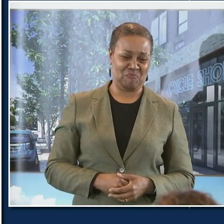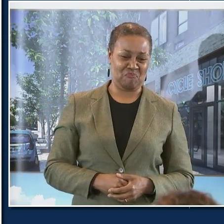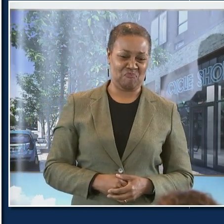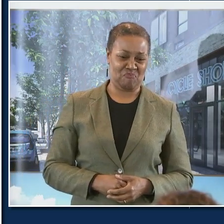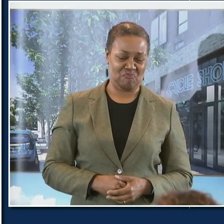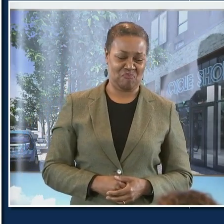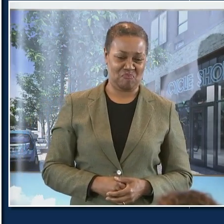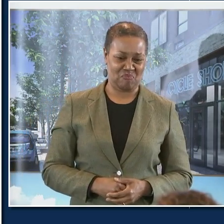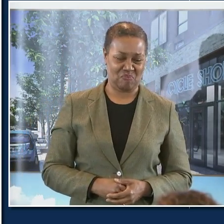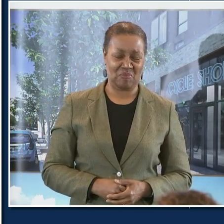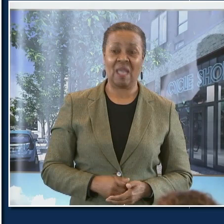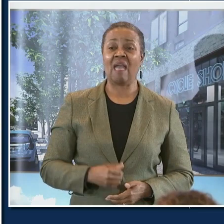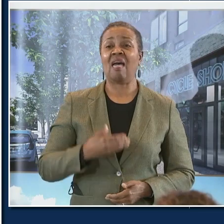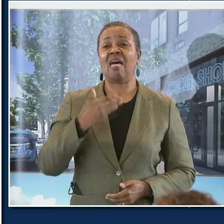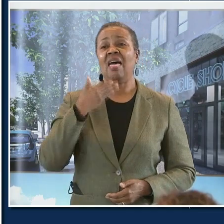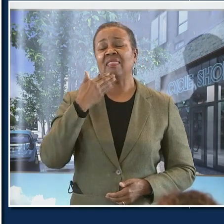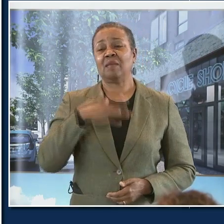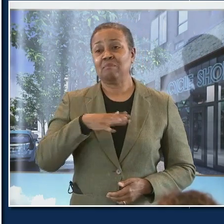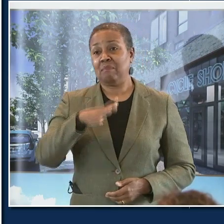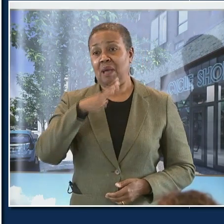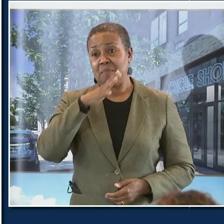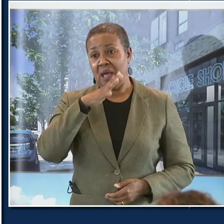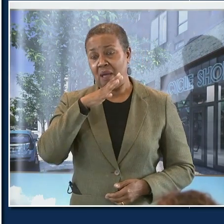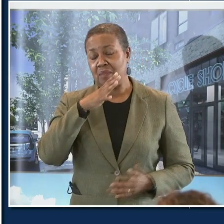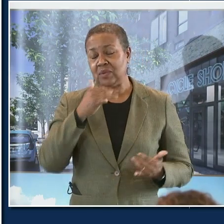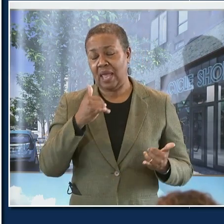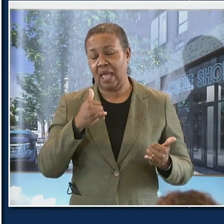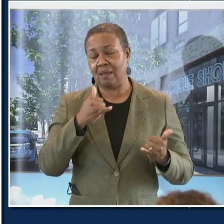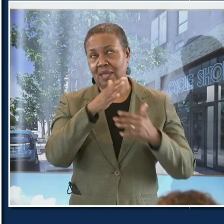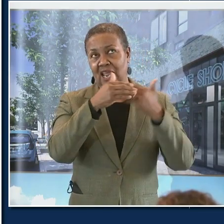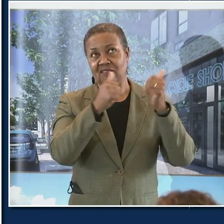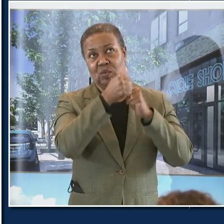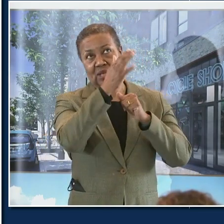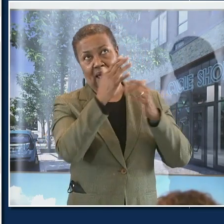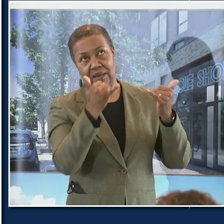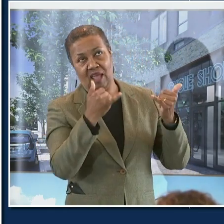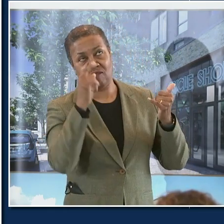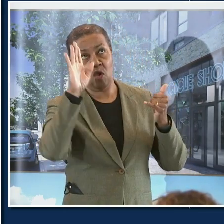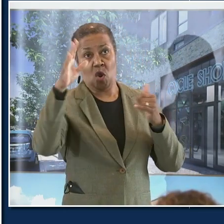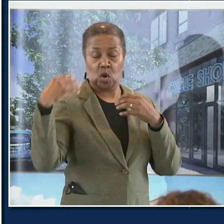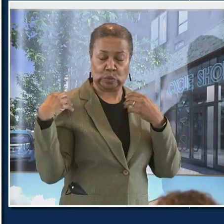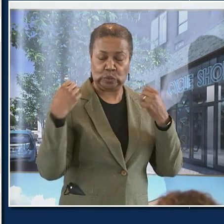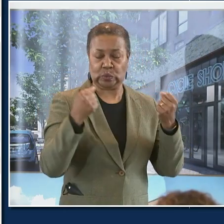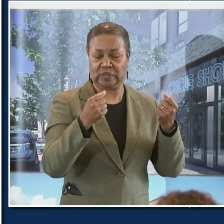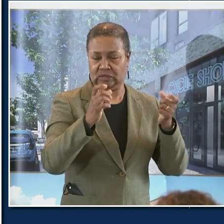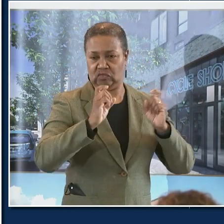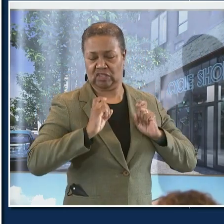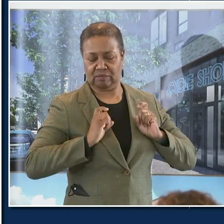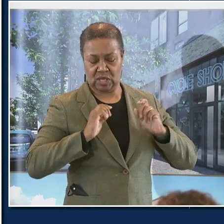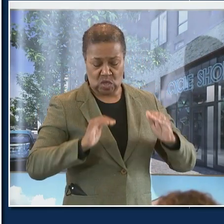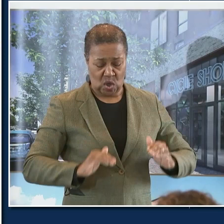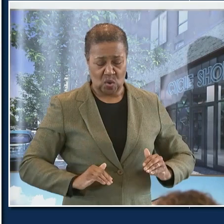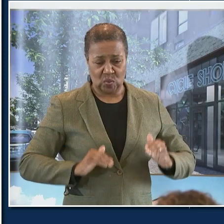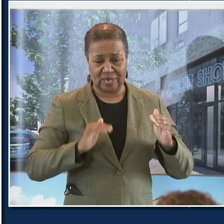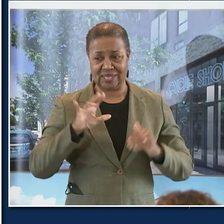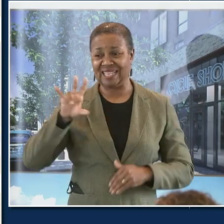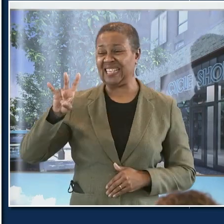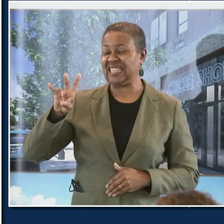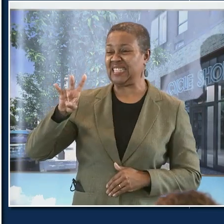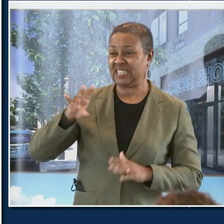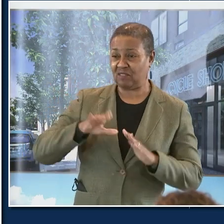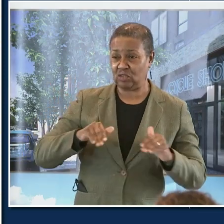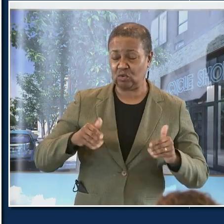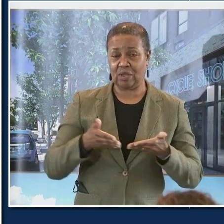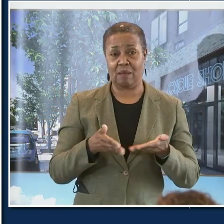I have to thank my mom, who's up there with God right now, for her strength, raising 7 kids in